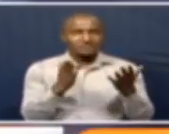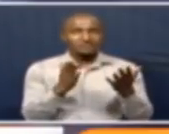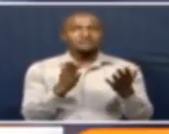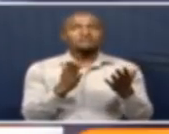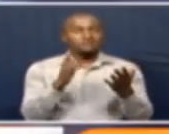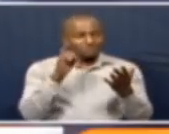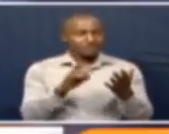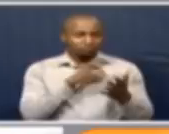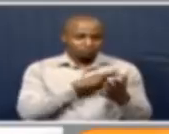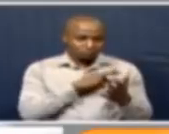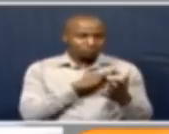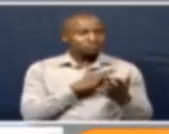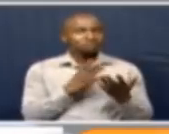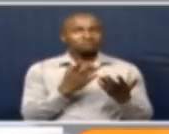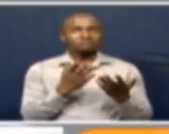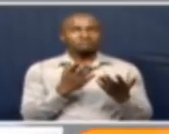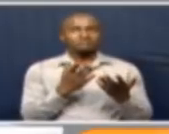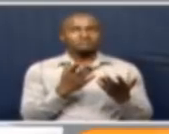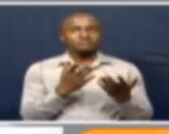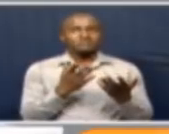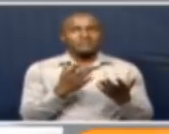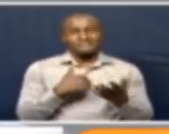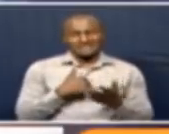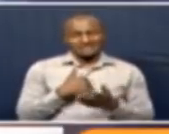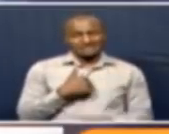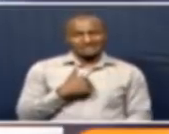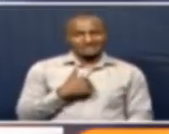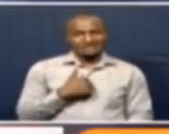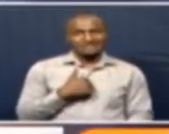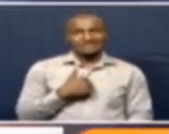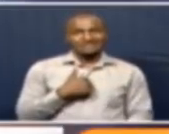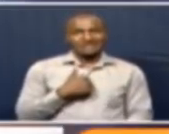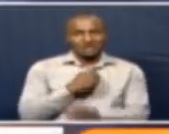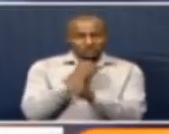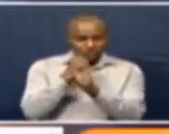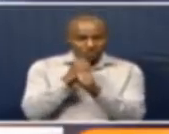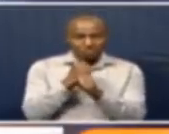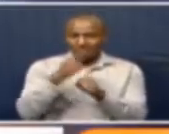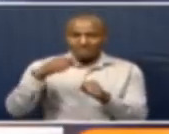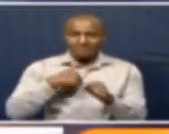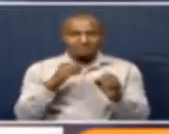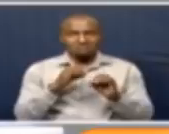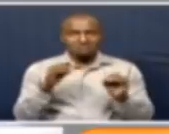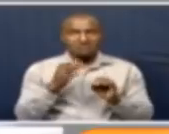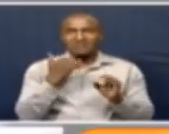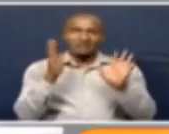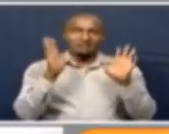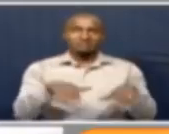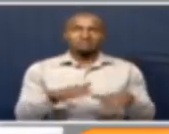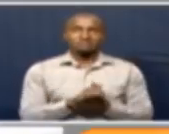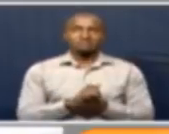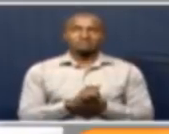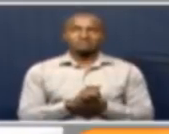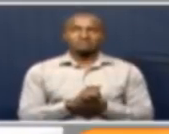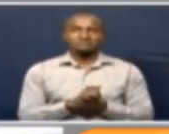it, then you have to struggle it. On my side, I don't like doing jobs that will not pay me. It's rather I just stay like that and